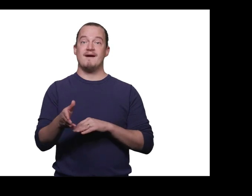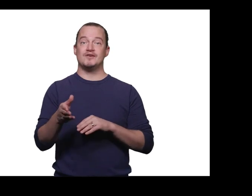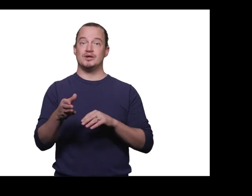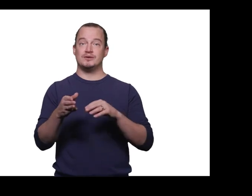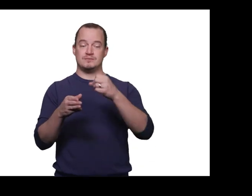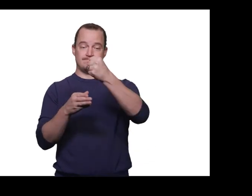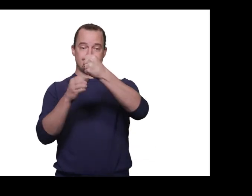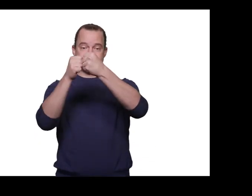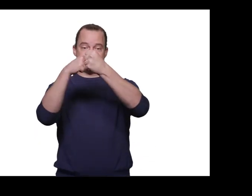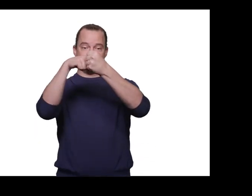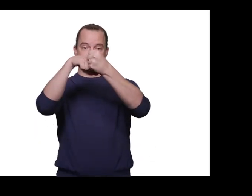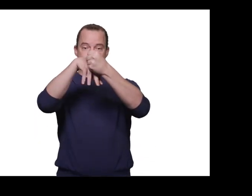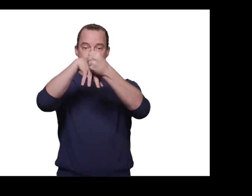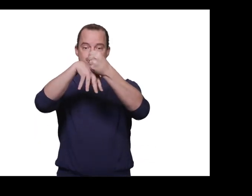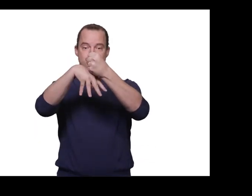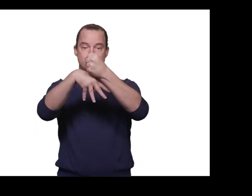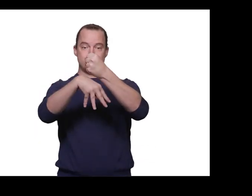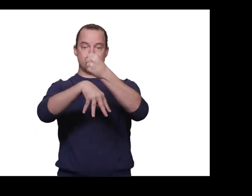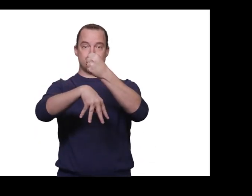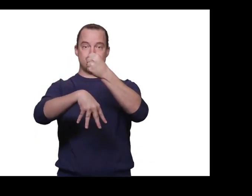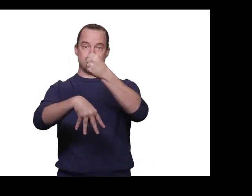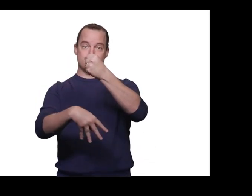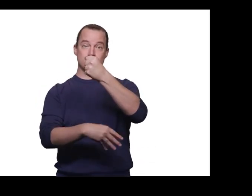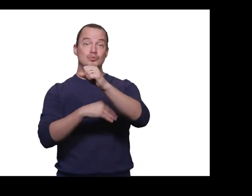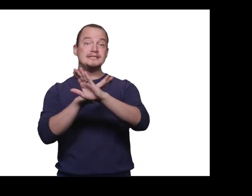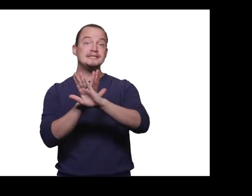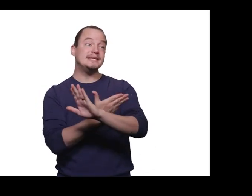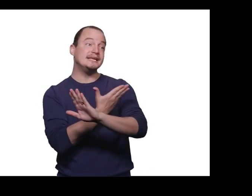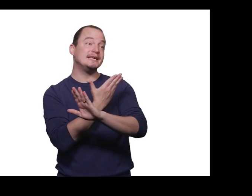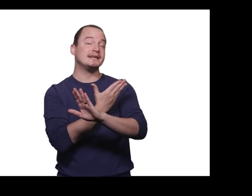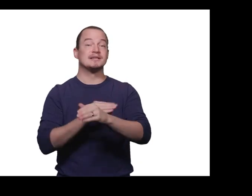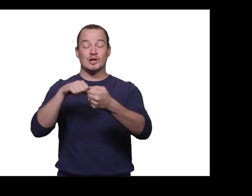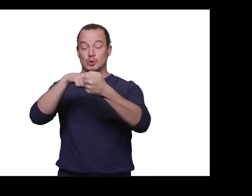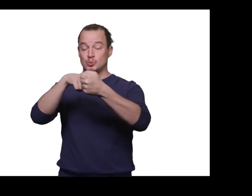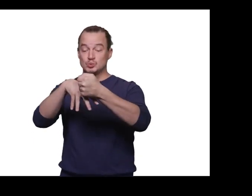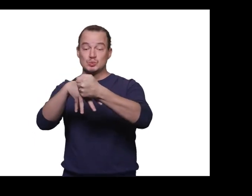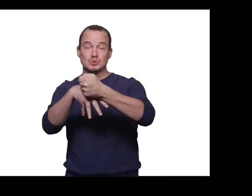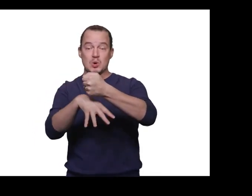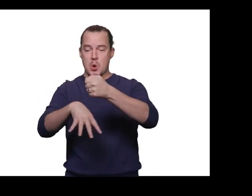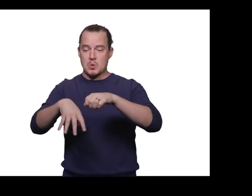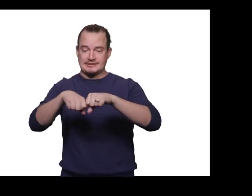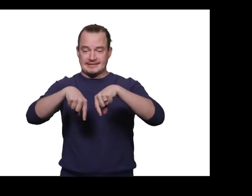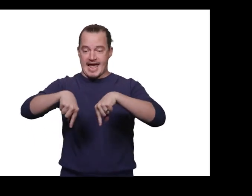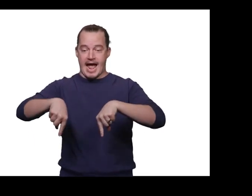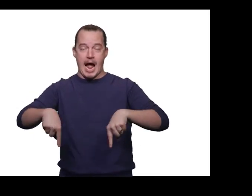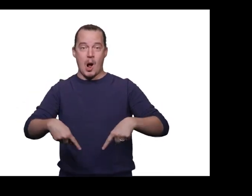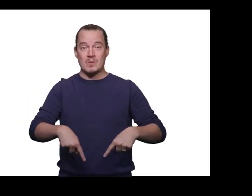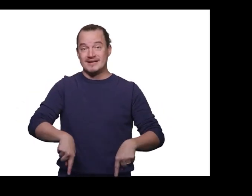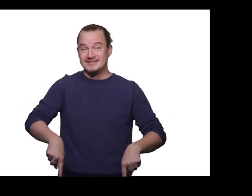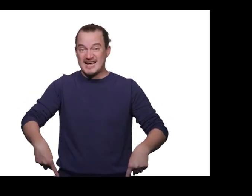happens, the roots grow down, the roots grow down, the roots